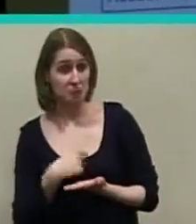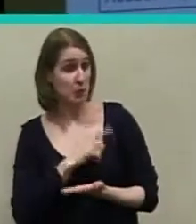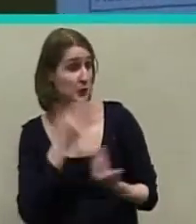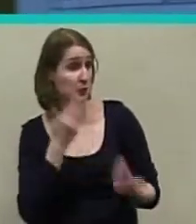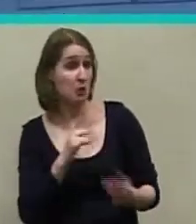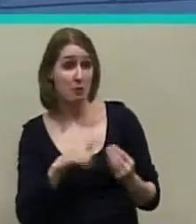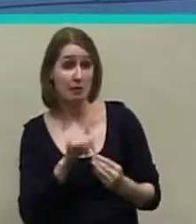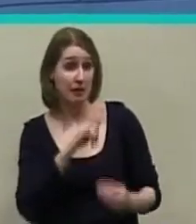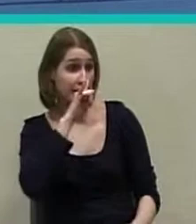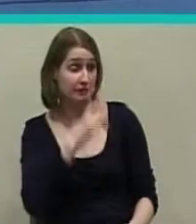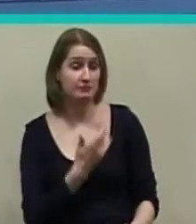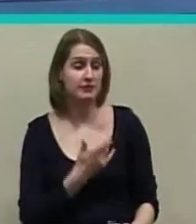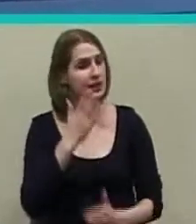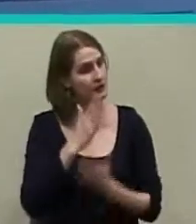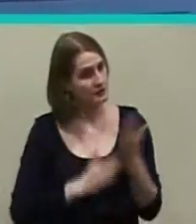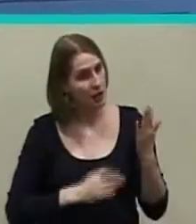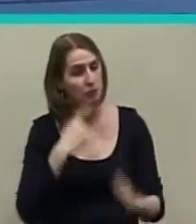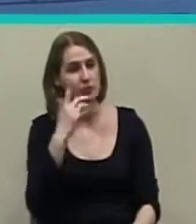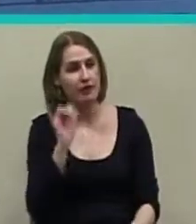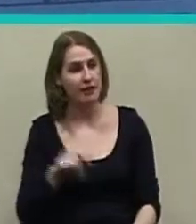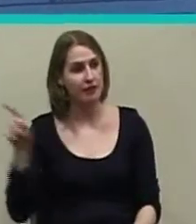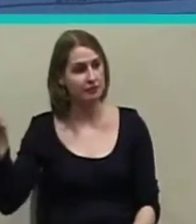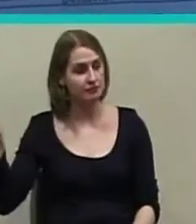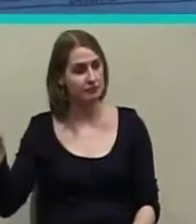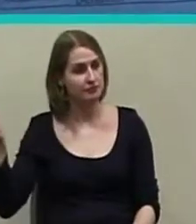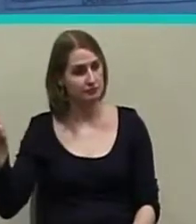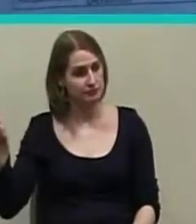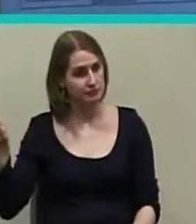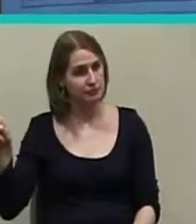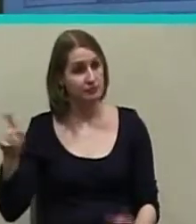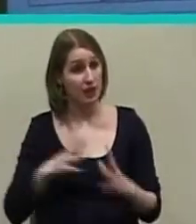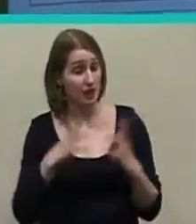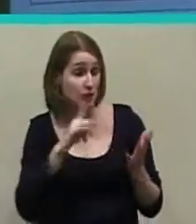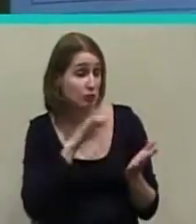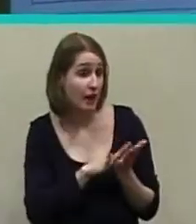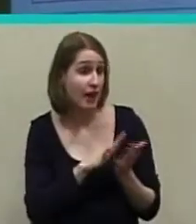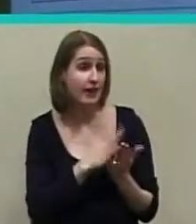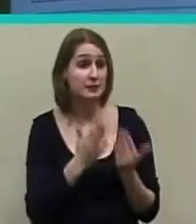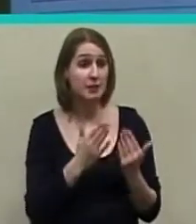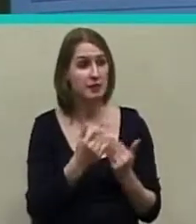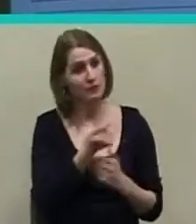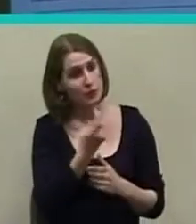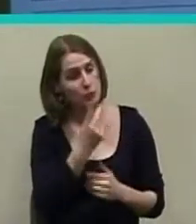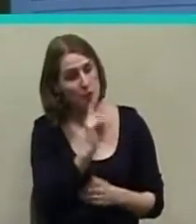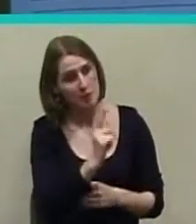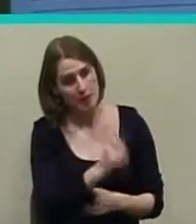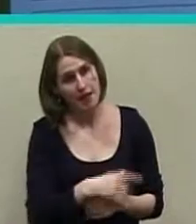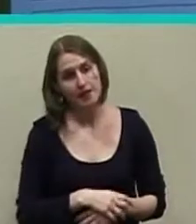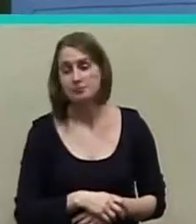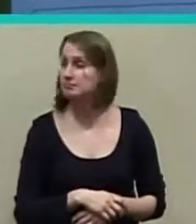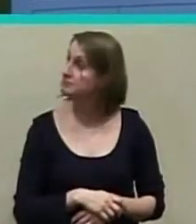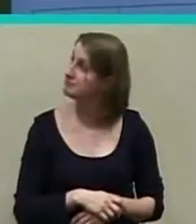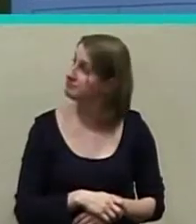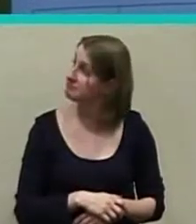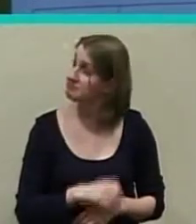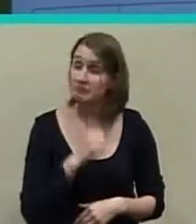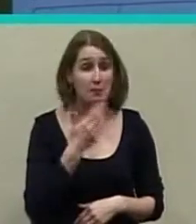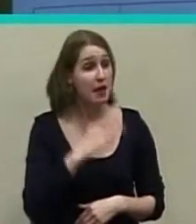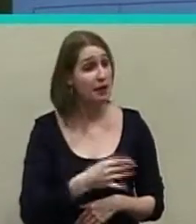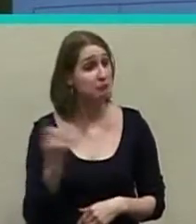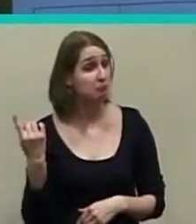kid. Some kids' desks who look like this. Lots of opportunities to respond, maybe a lot of praise, a couple of reprimands. Not bad,